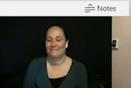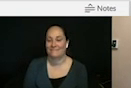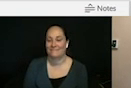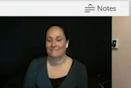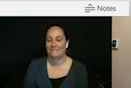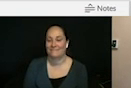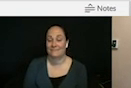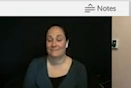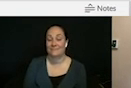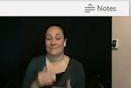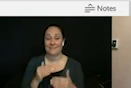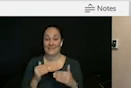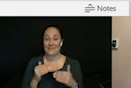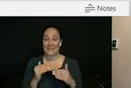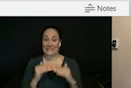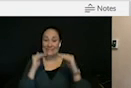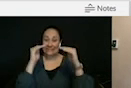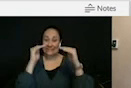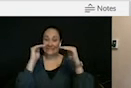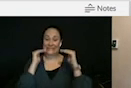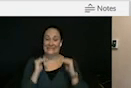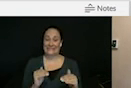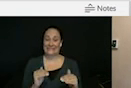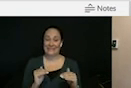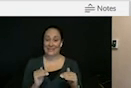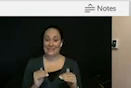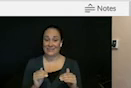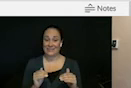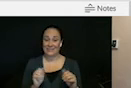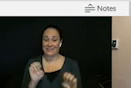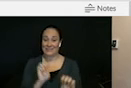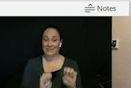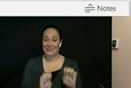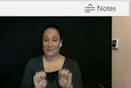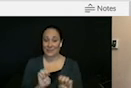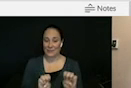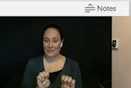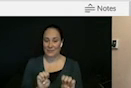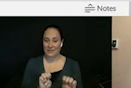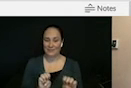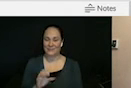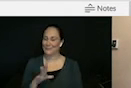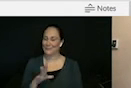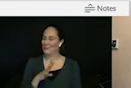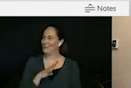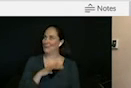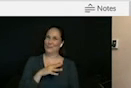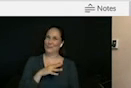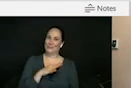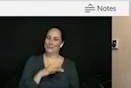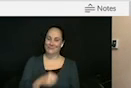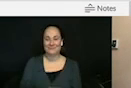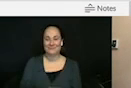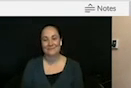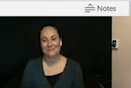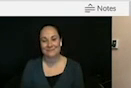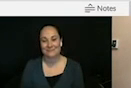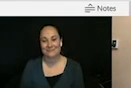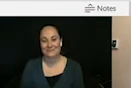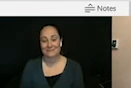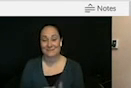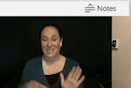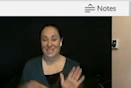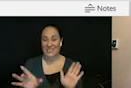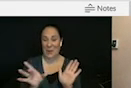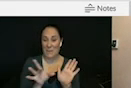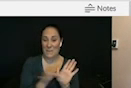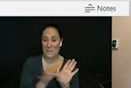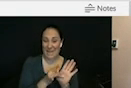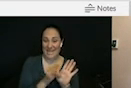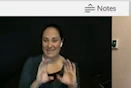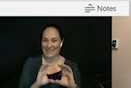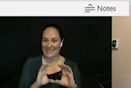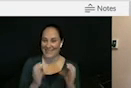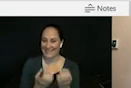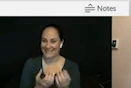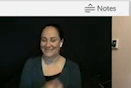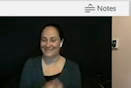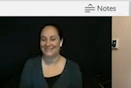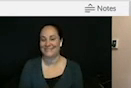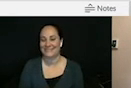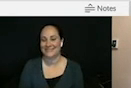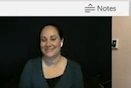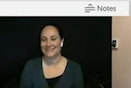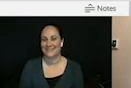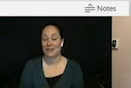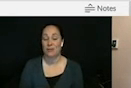Next experiment we're going to do is a super cool experiment. This we do in our magnetism class. I will change my camera